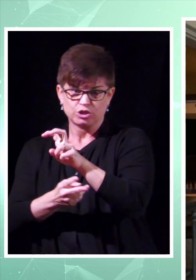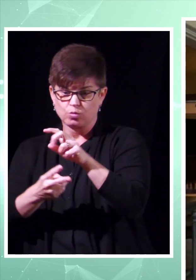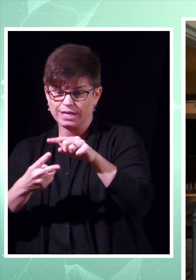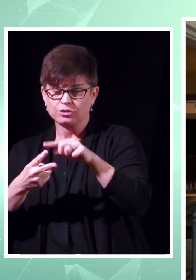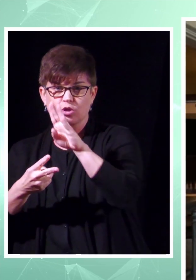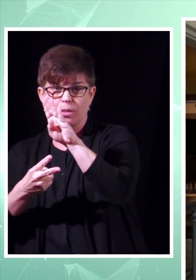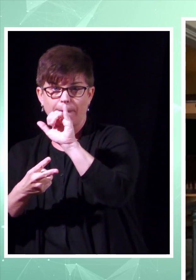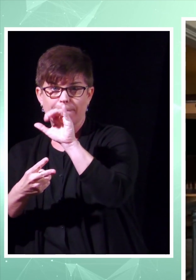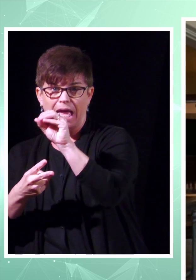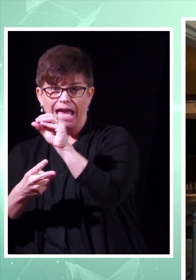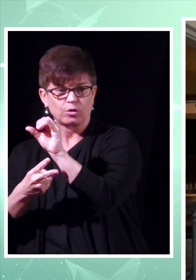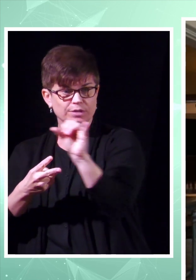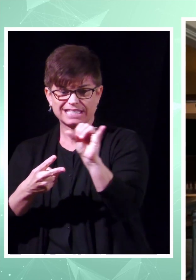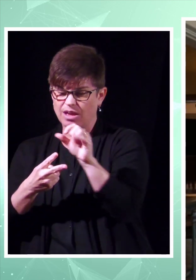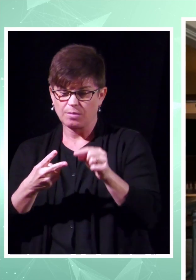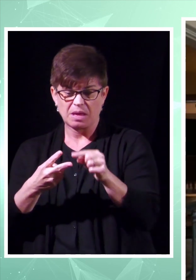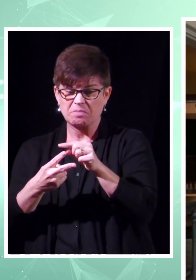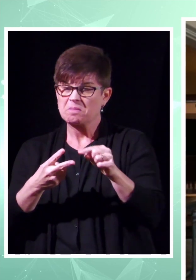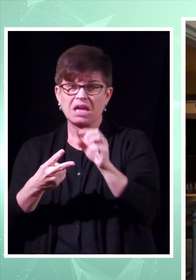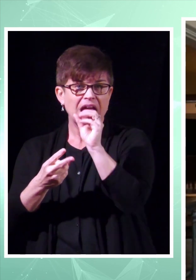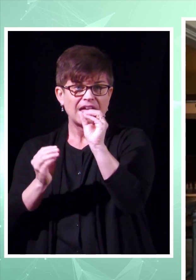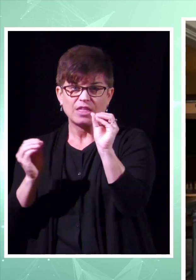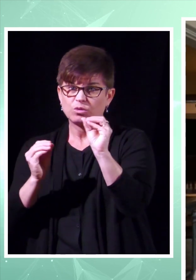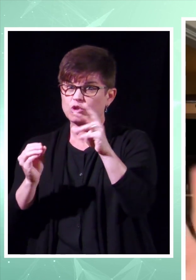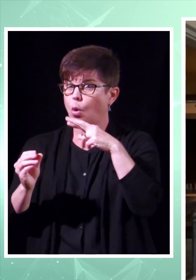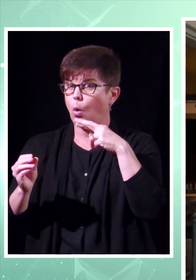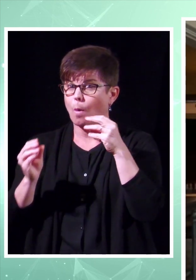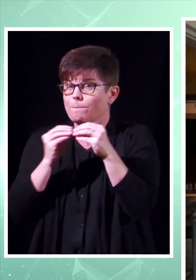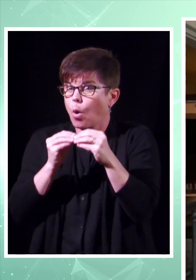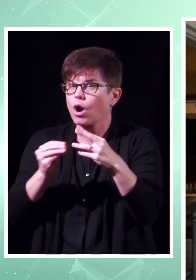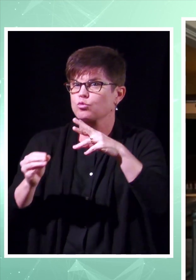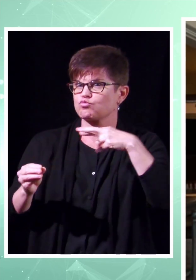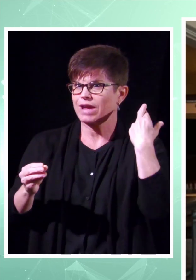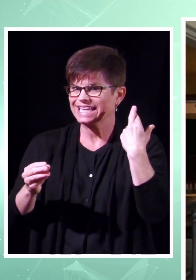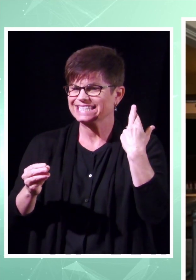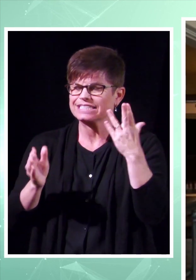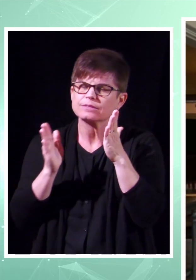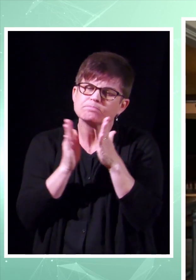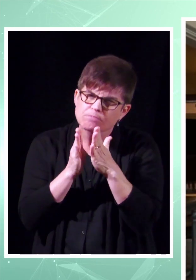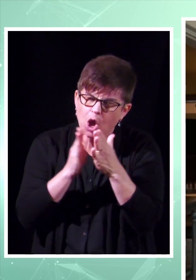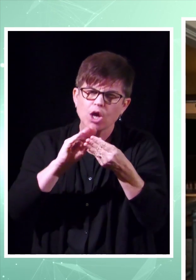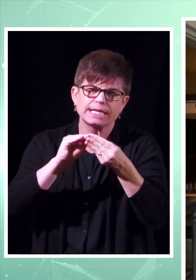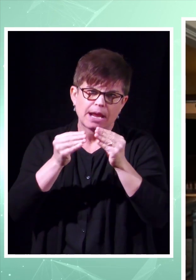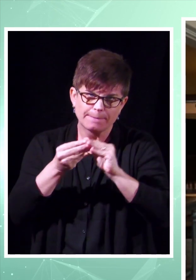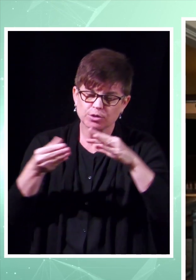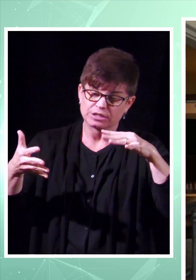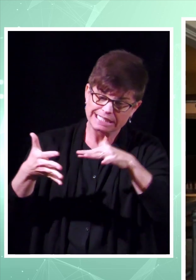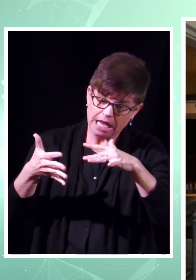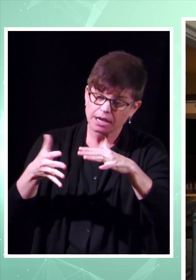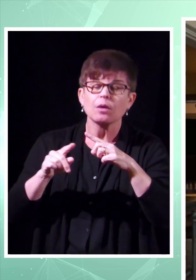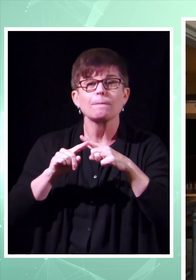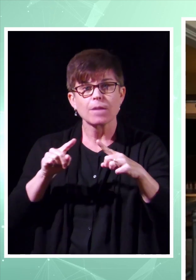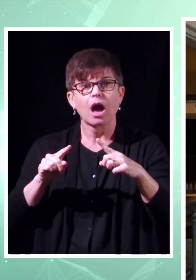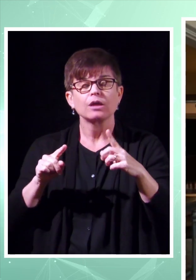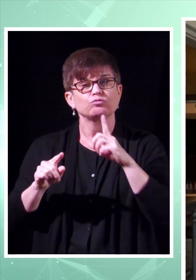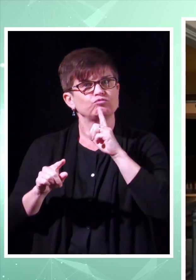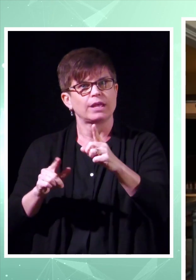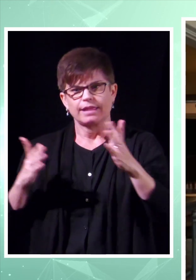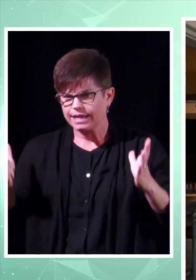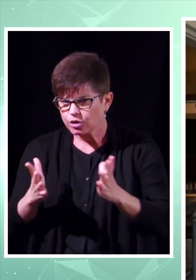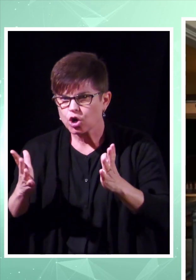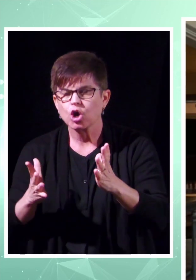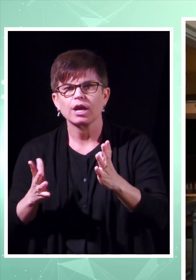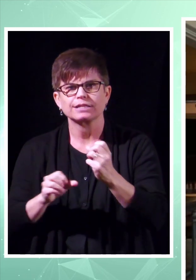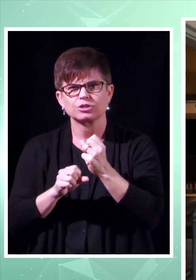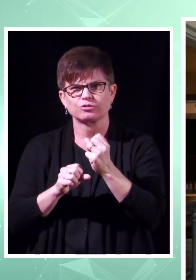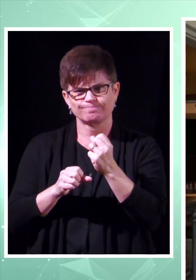biosimilar. And there was no uptick of safety when they did that. Now, the numbers are very small, but it's extremely encouraging to make me